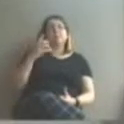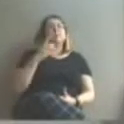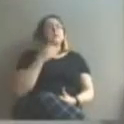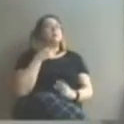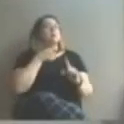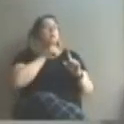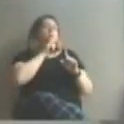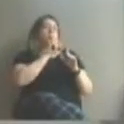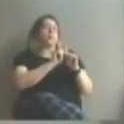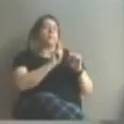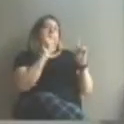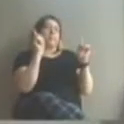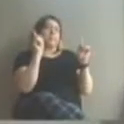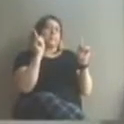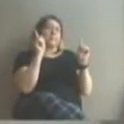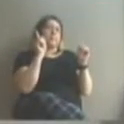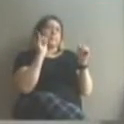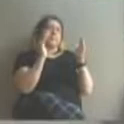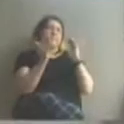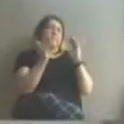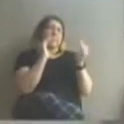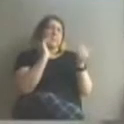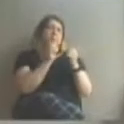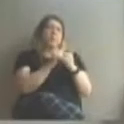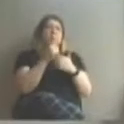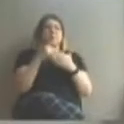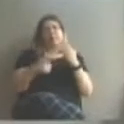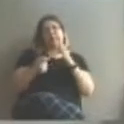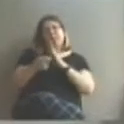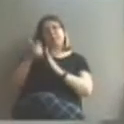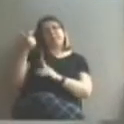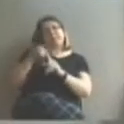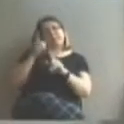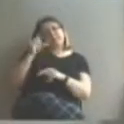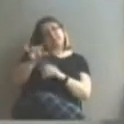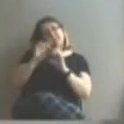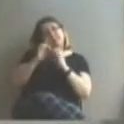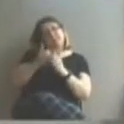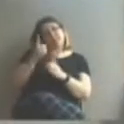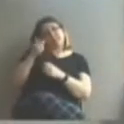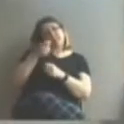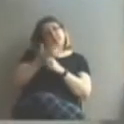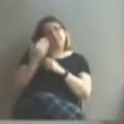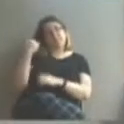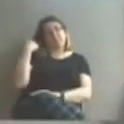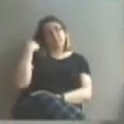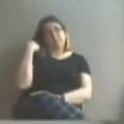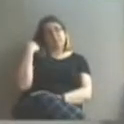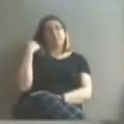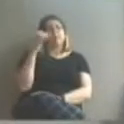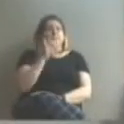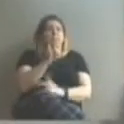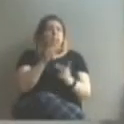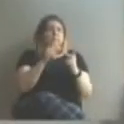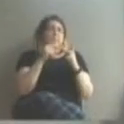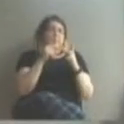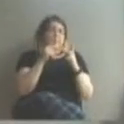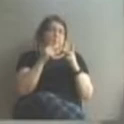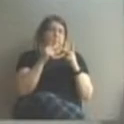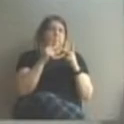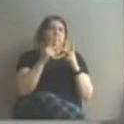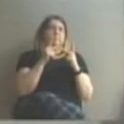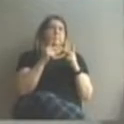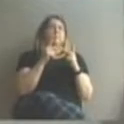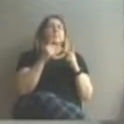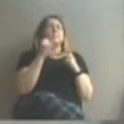very different than the positions that were eliminated from that department a year ago. This position, and